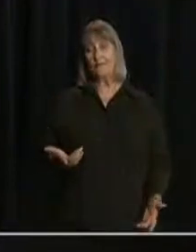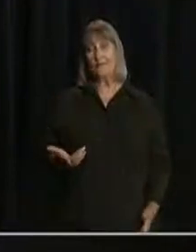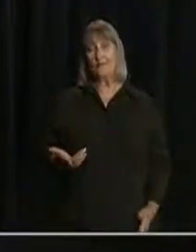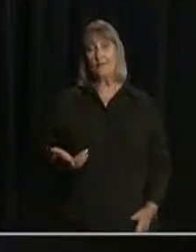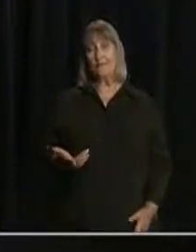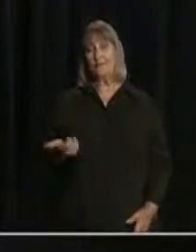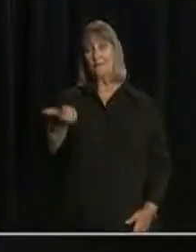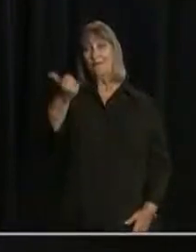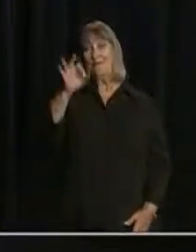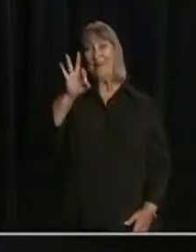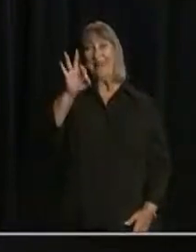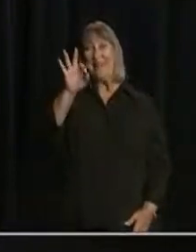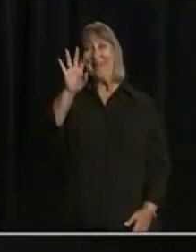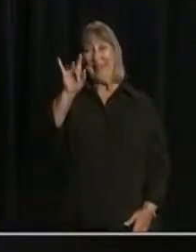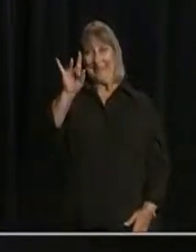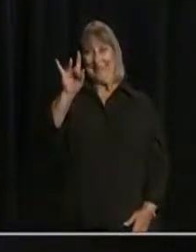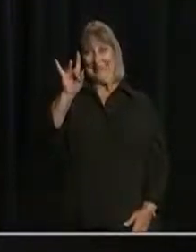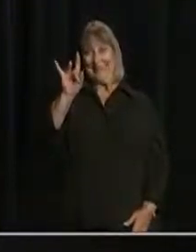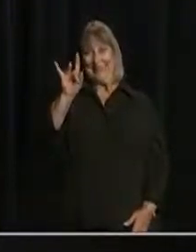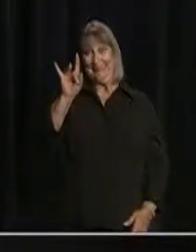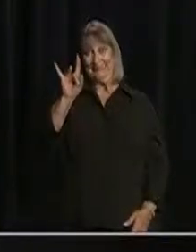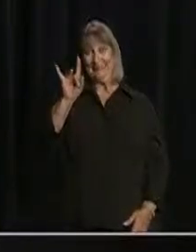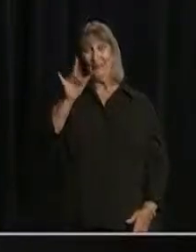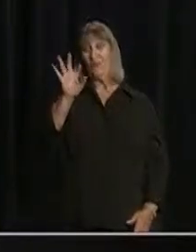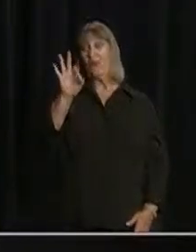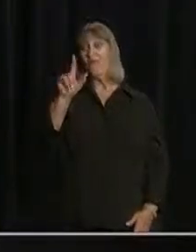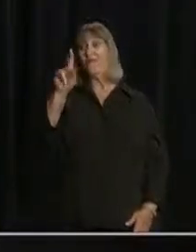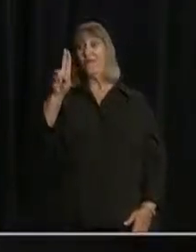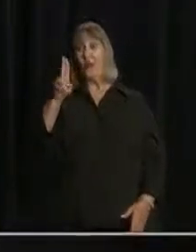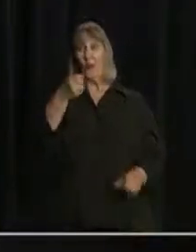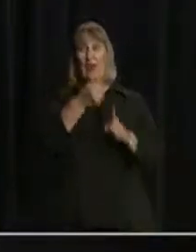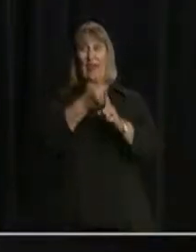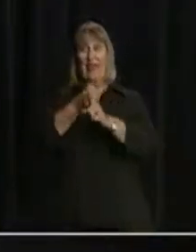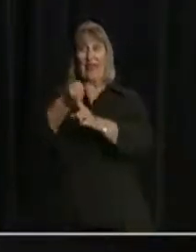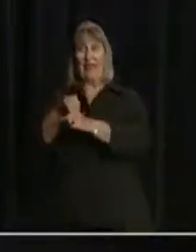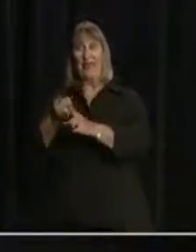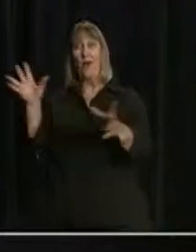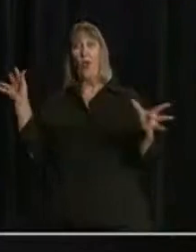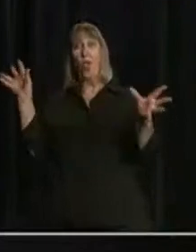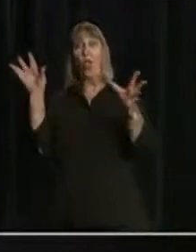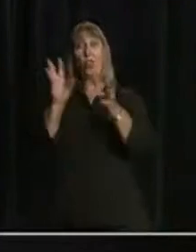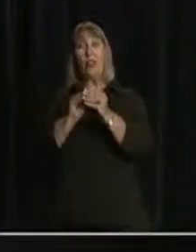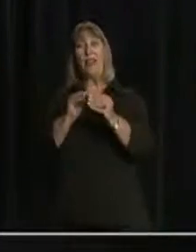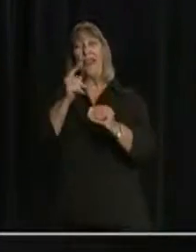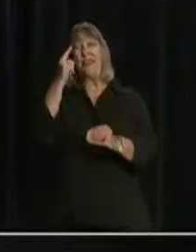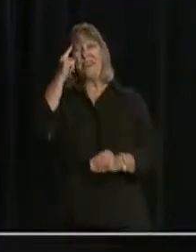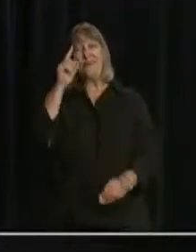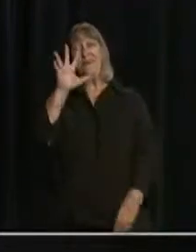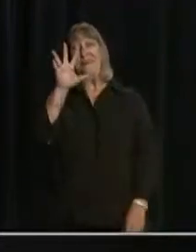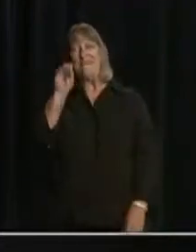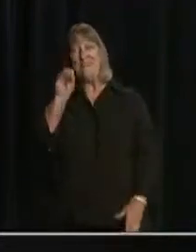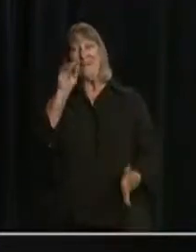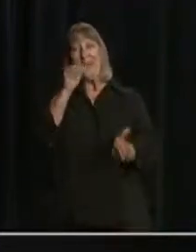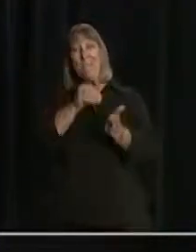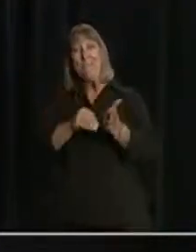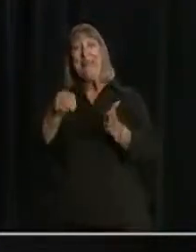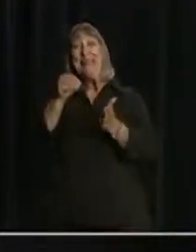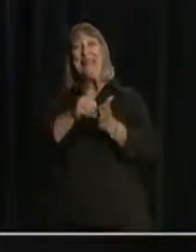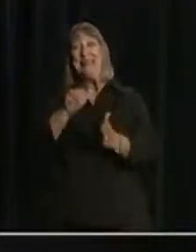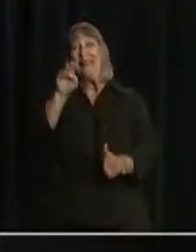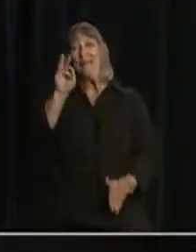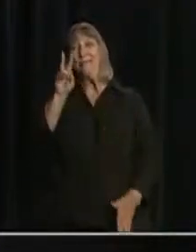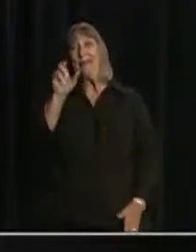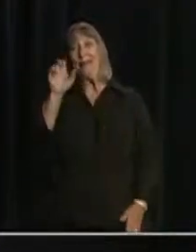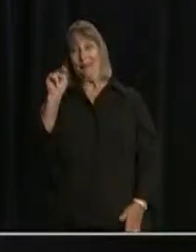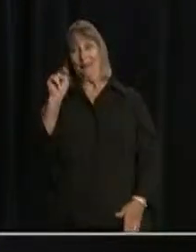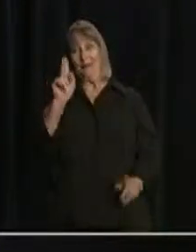the 1918 flu pandemic was 50 million lives, something like that. We don't need to see that kind of